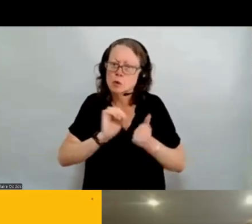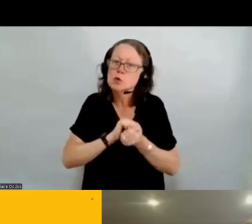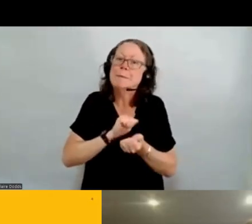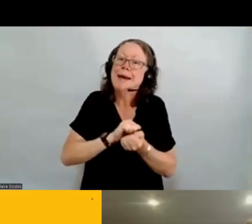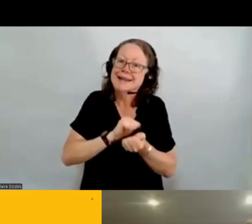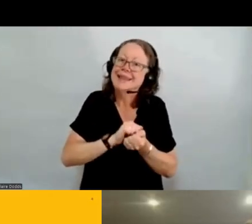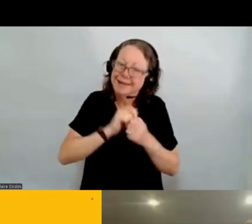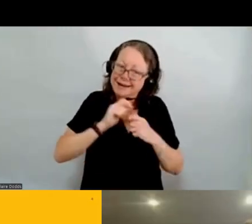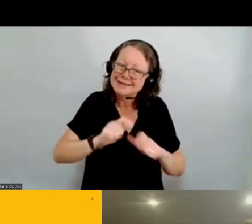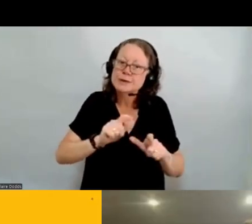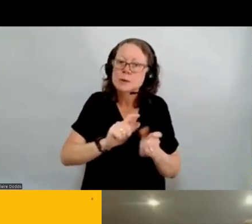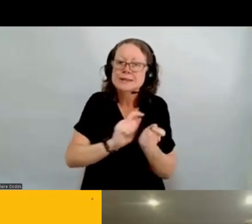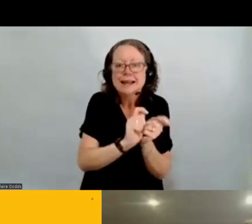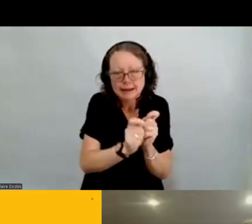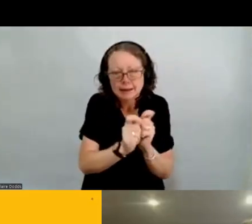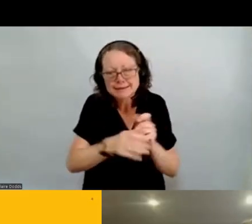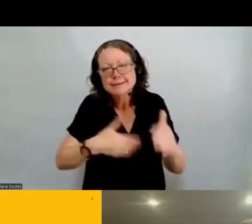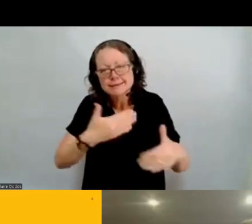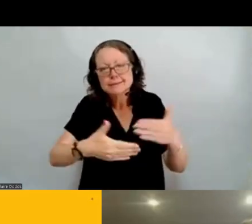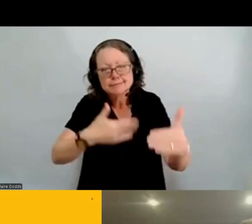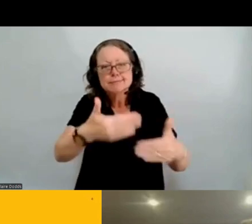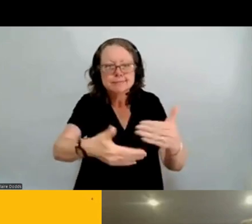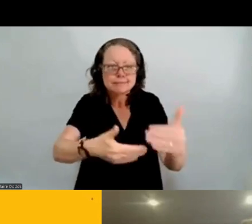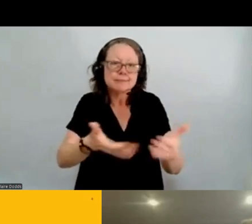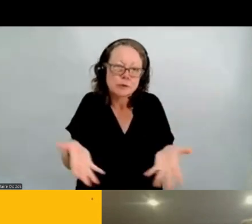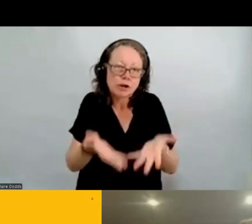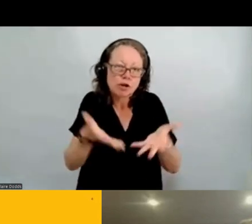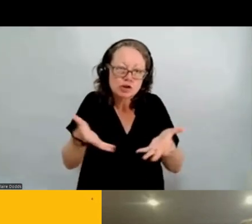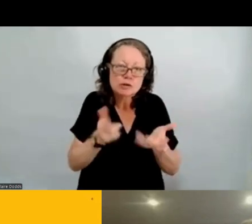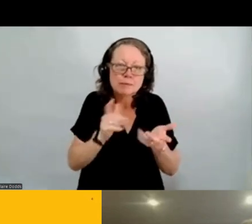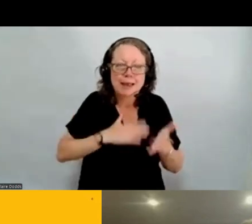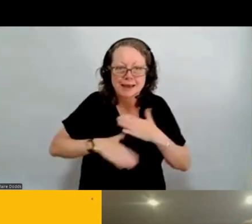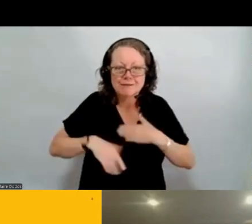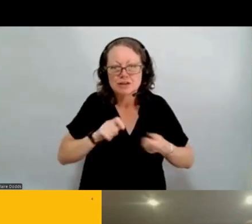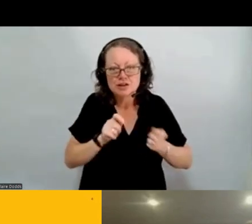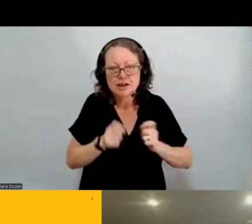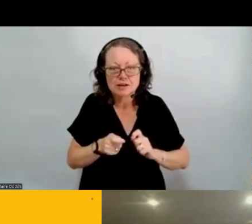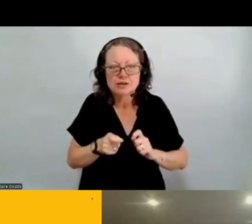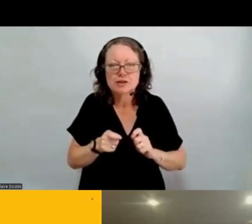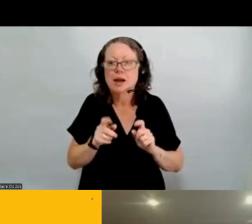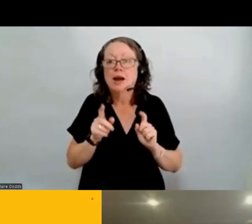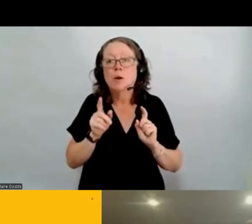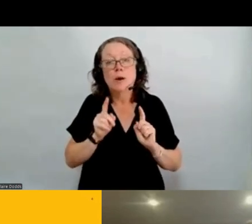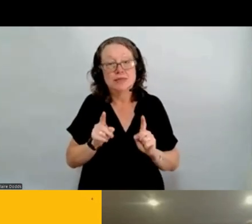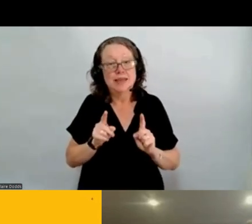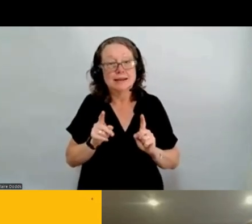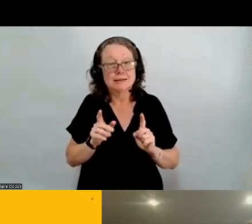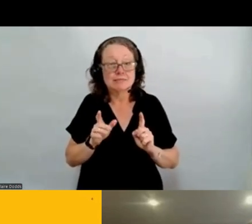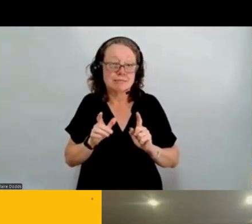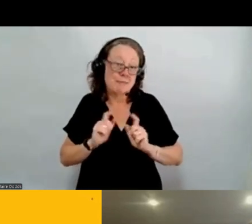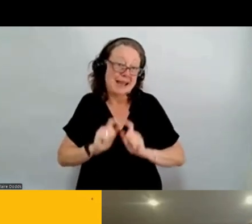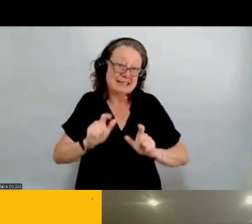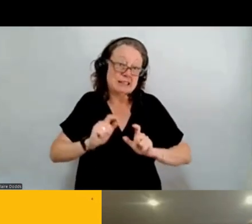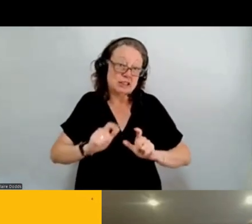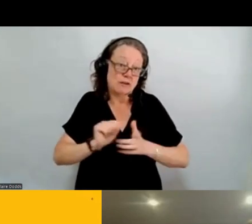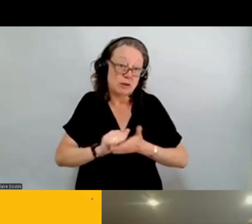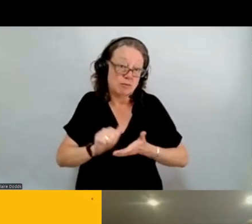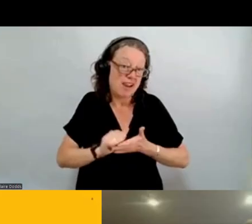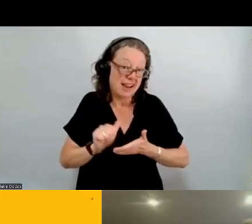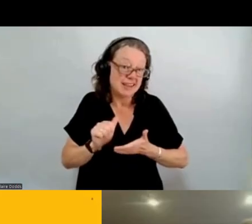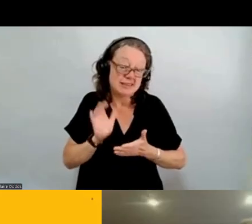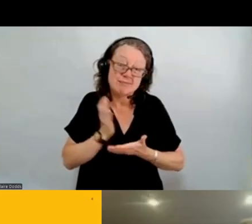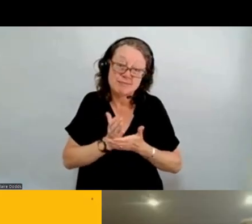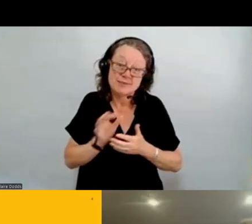and continue that and continue to encourage that behavior change. So I think a maintenance of the brand and an ongoing consumer facing campaign